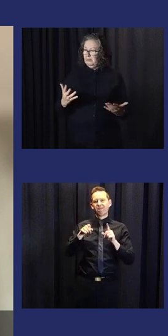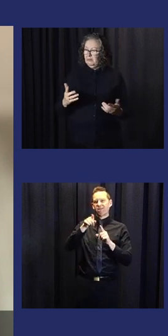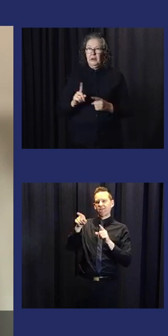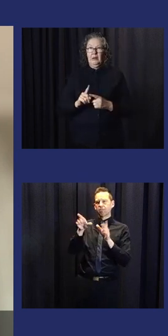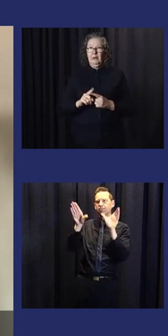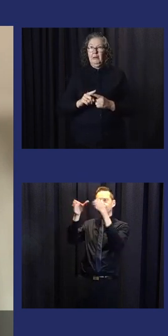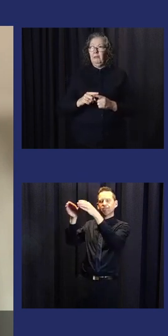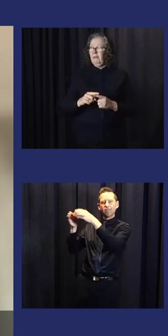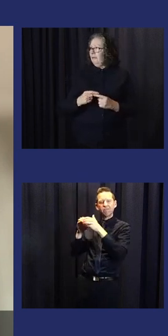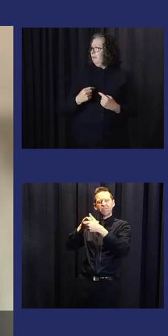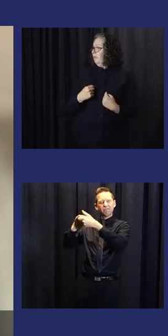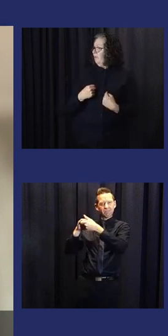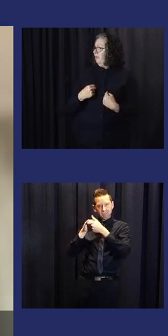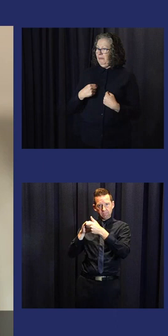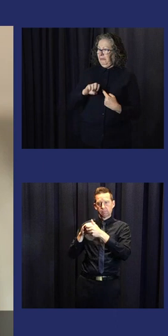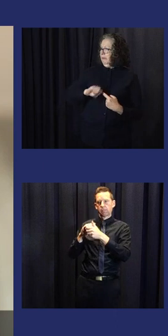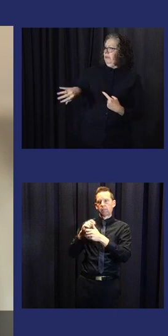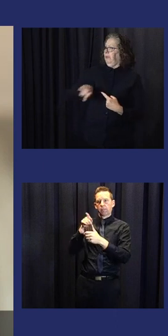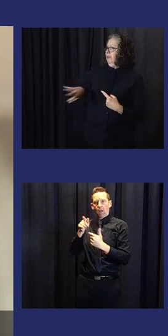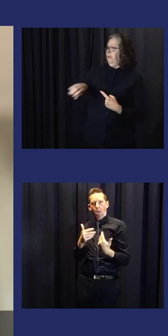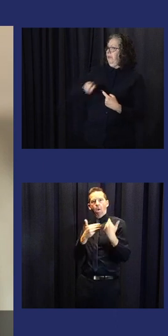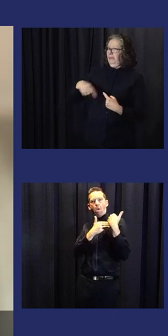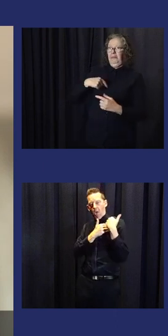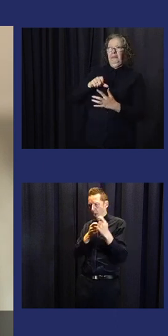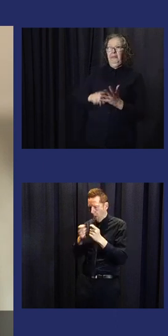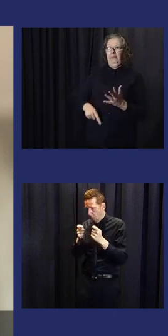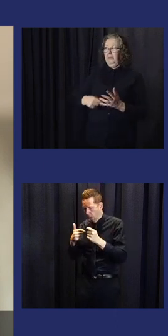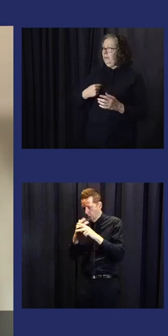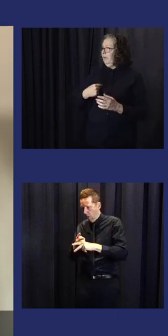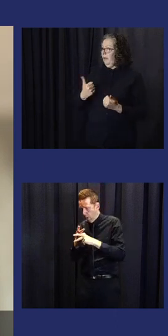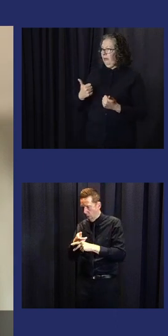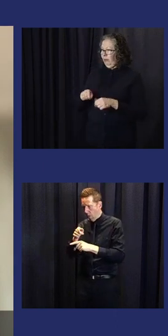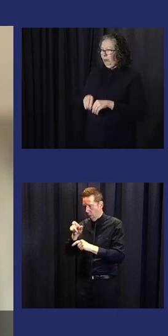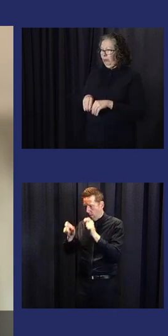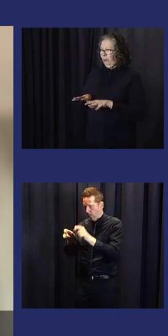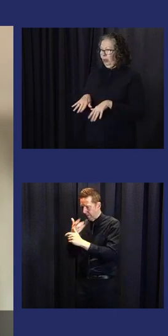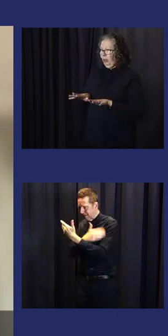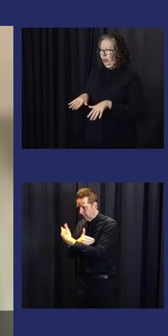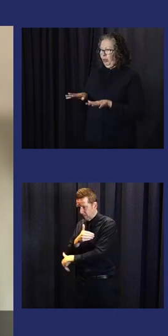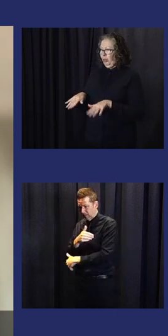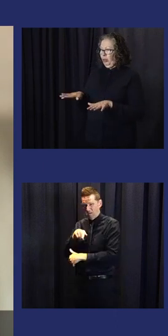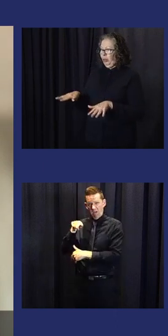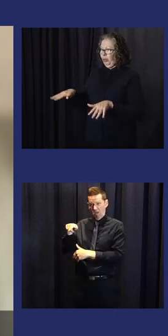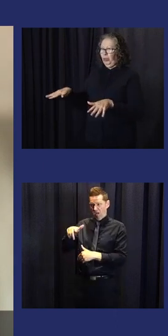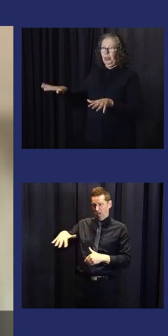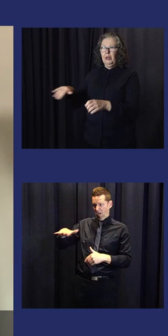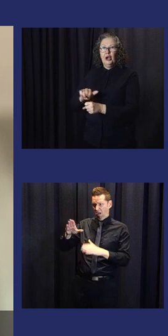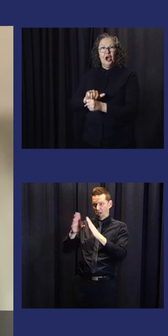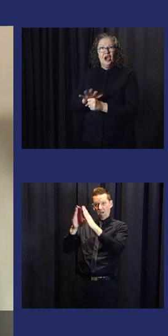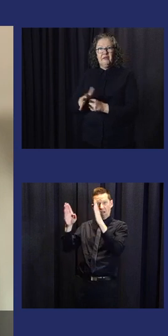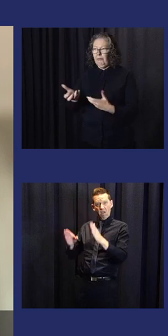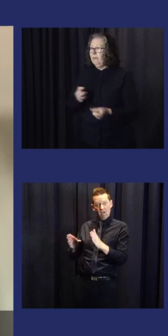institutions were petri dishes for the COVID to bubble away, and